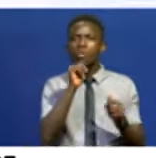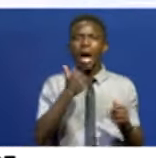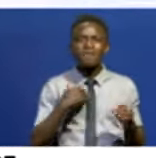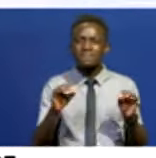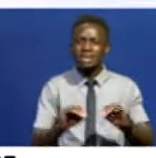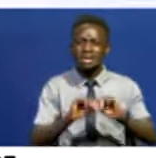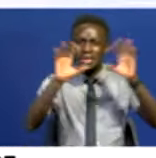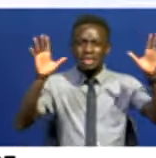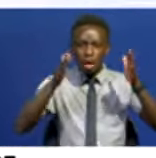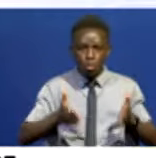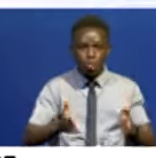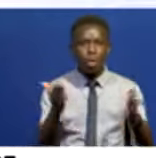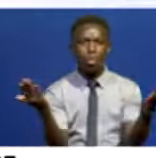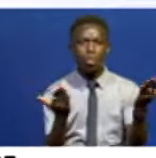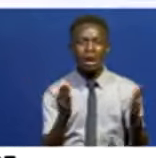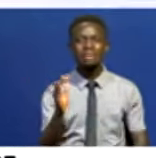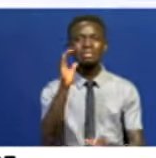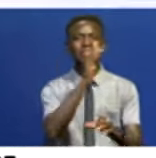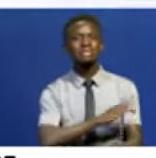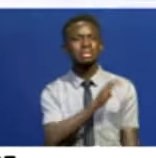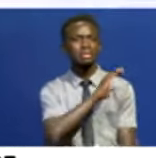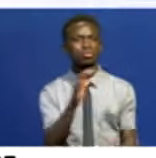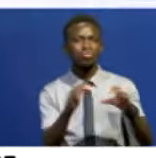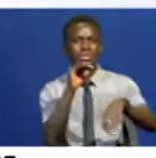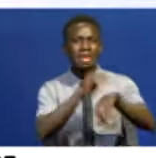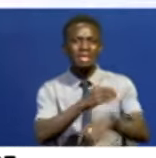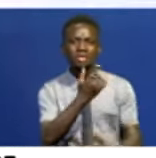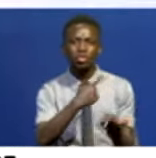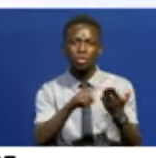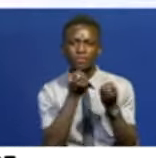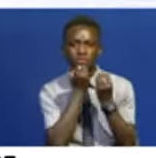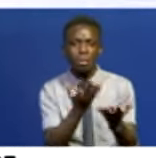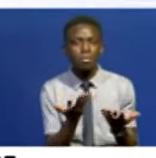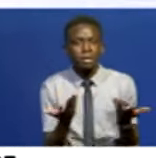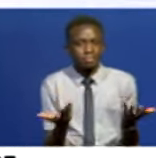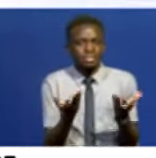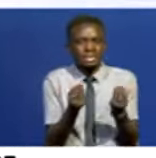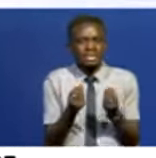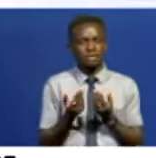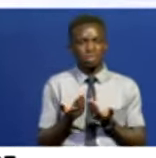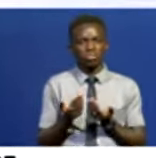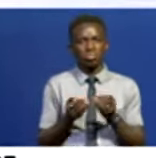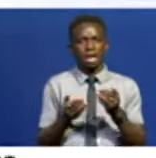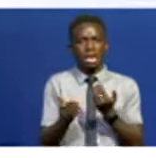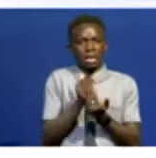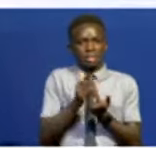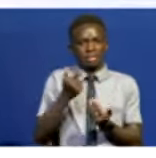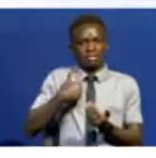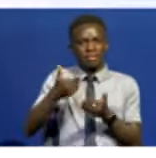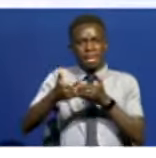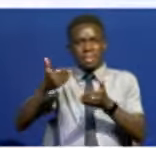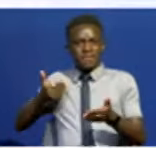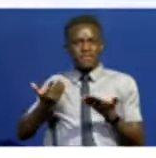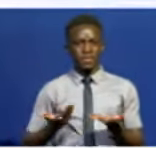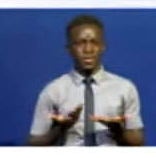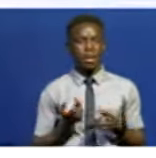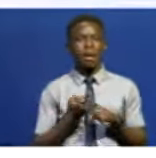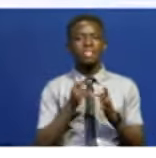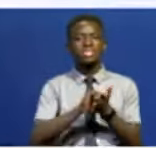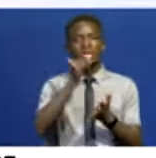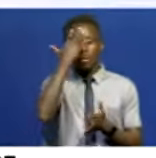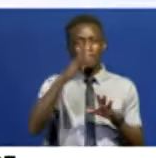where citizens get the correct information, get to manage their conditions earlier, that is where we end up with huge bills